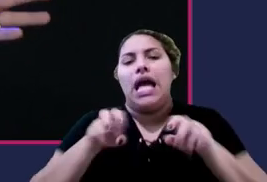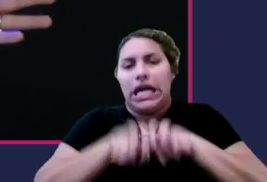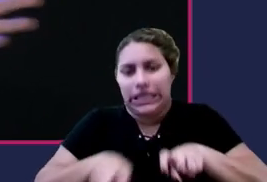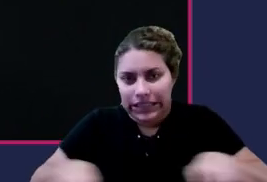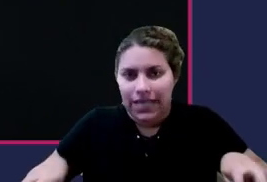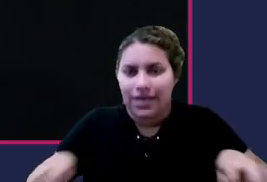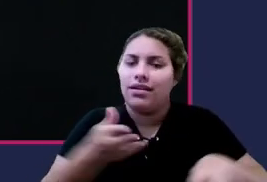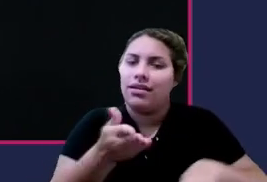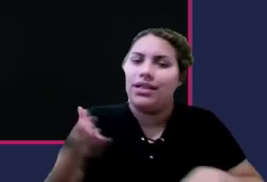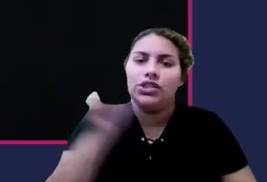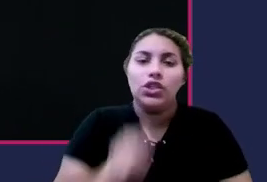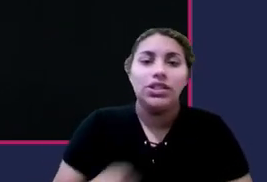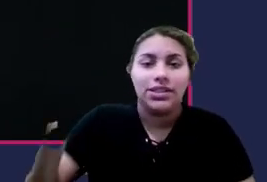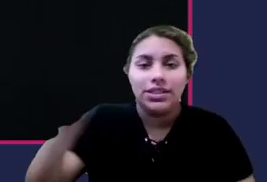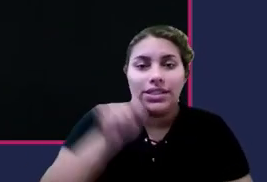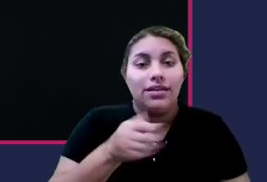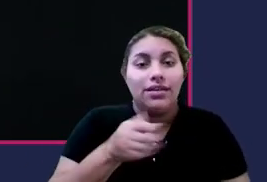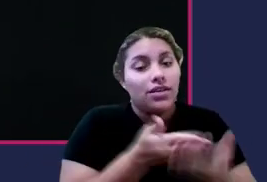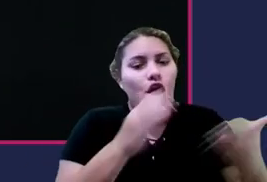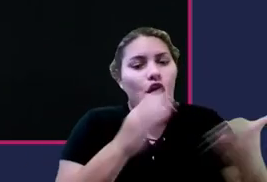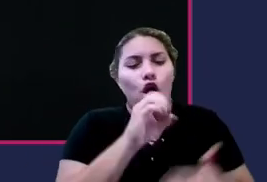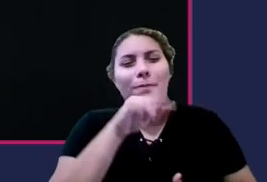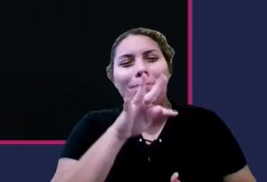seat to the